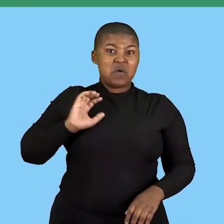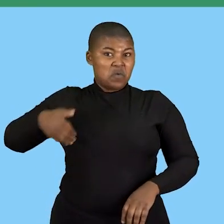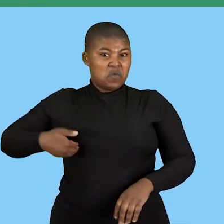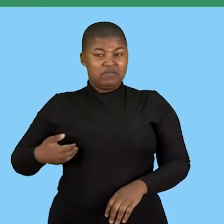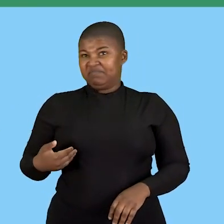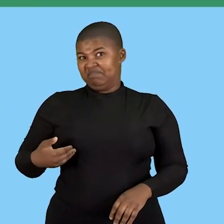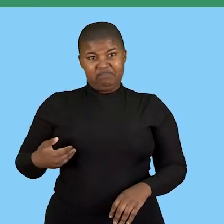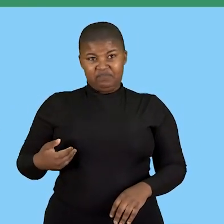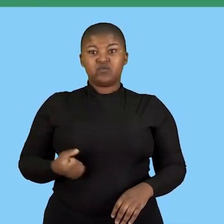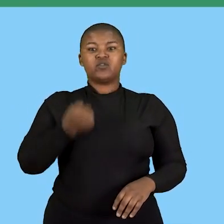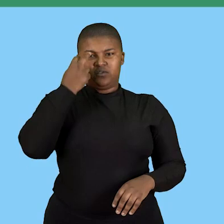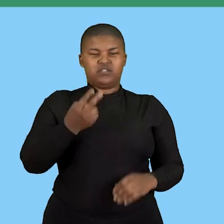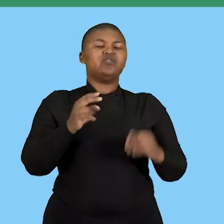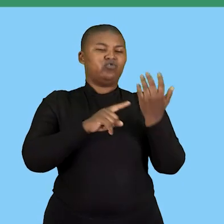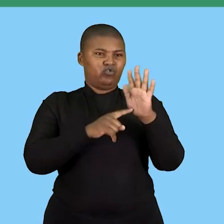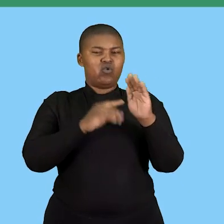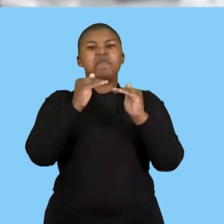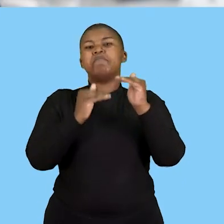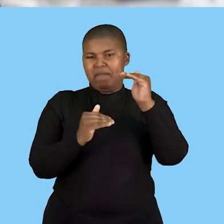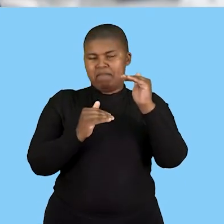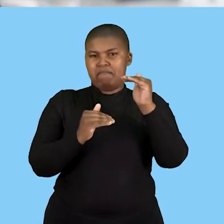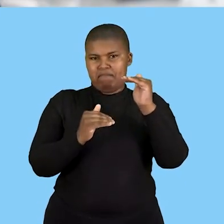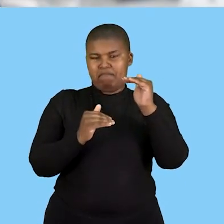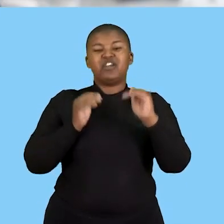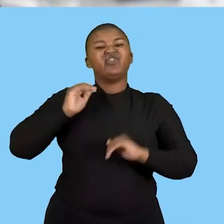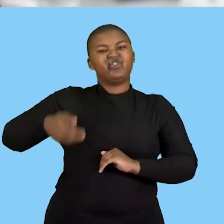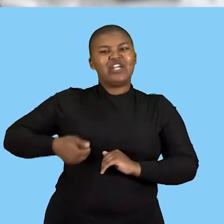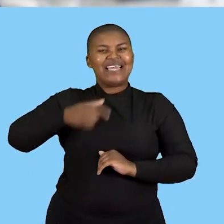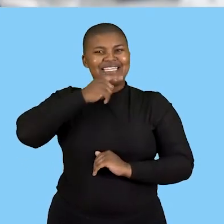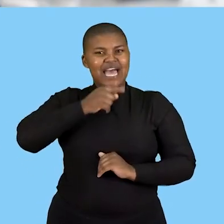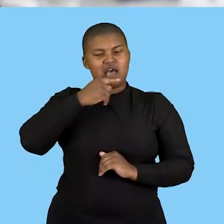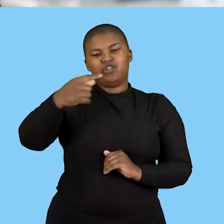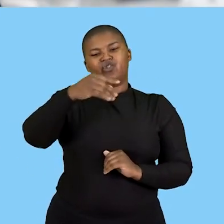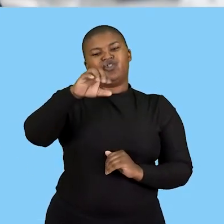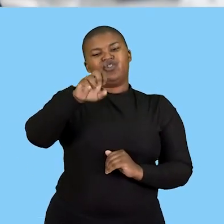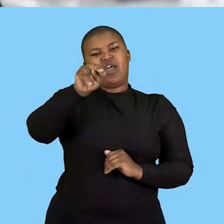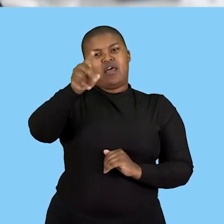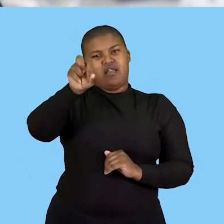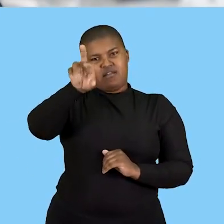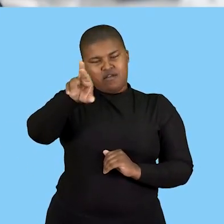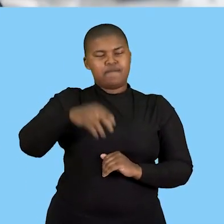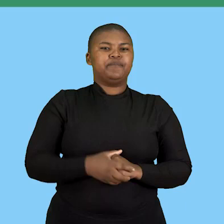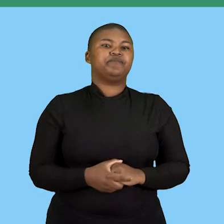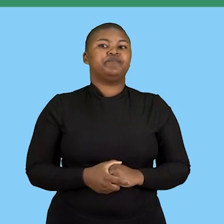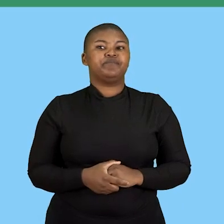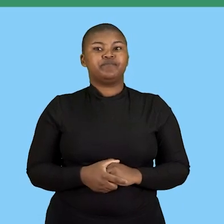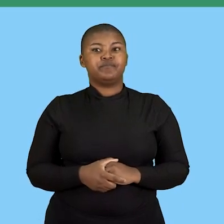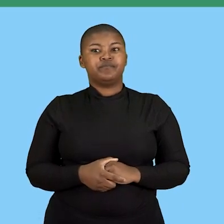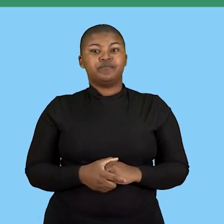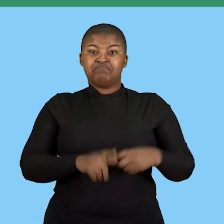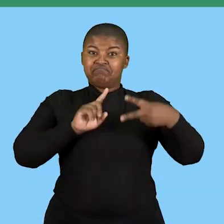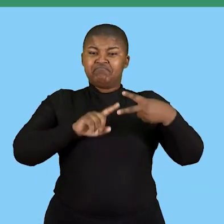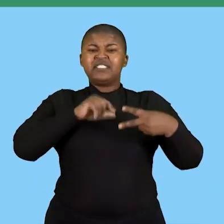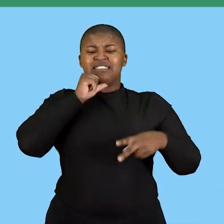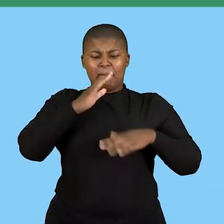than females, it talks to one diversity issue, which is gender. Then the other one is saying now